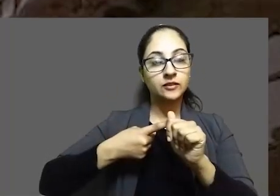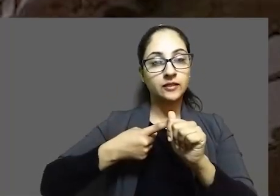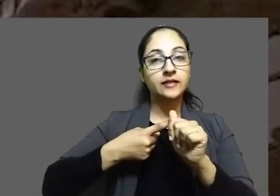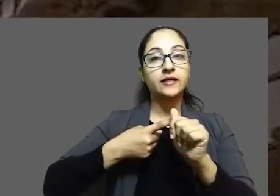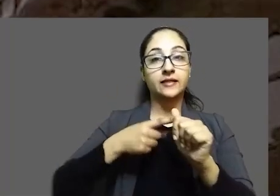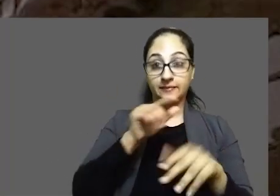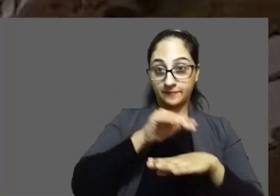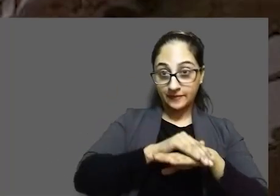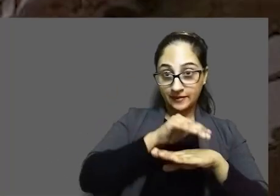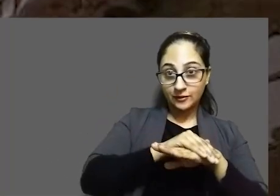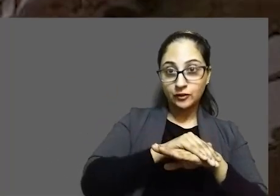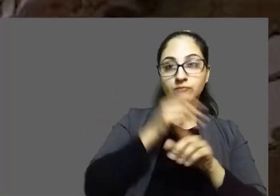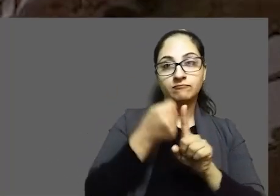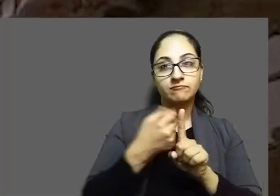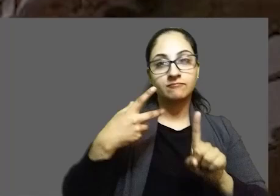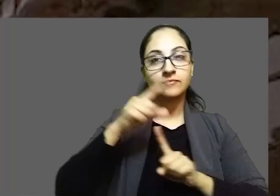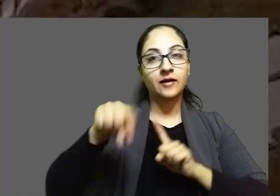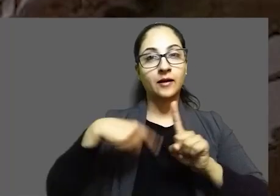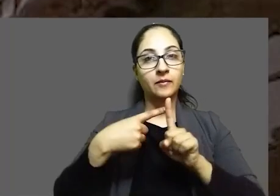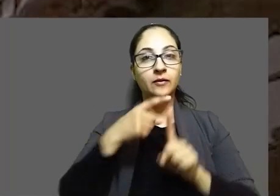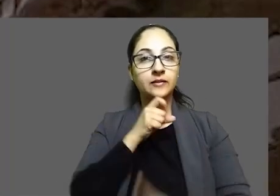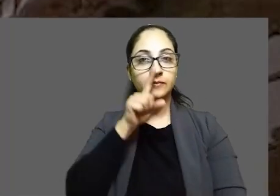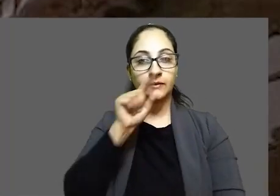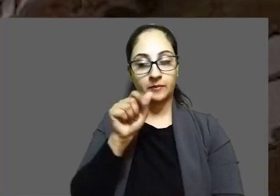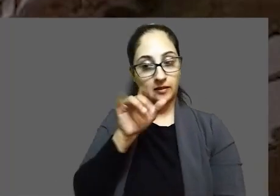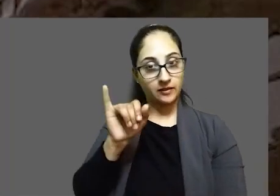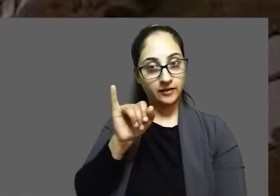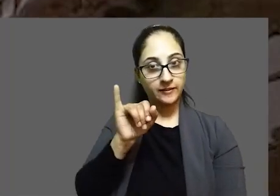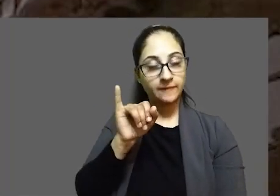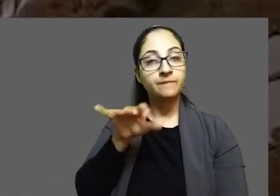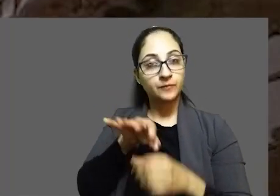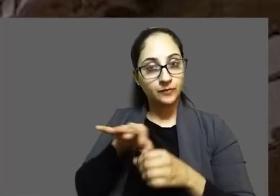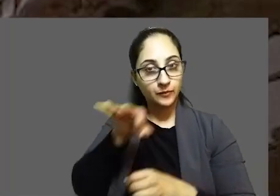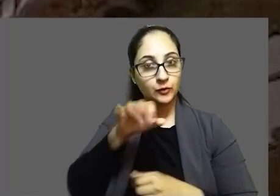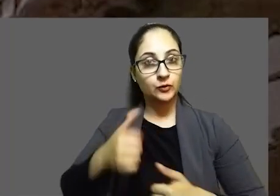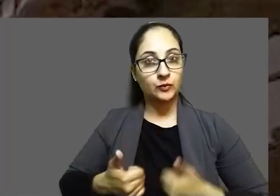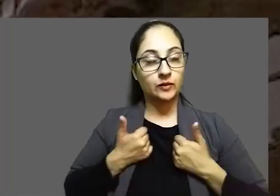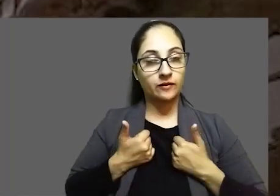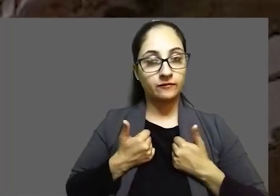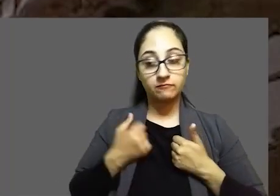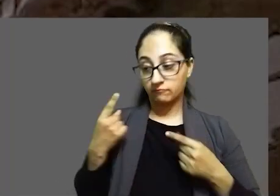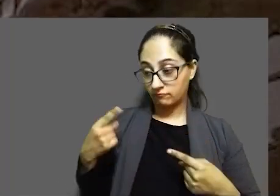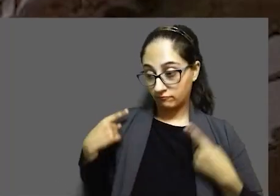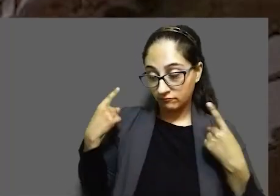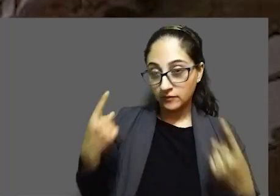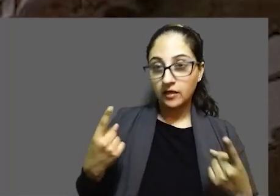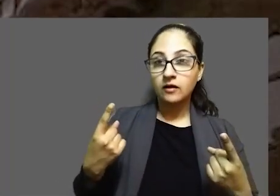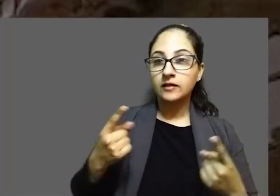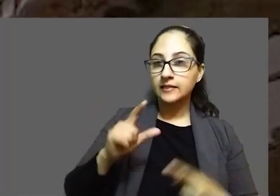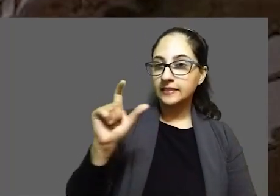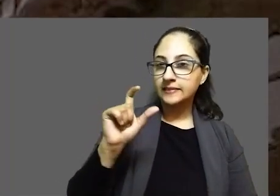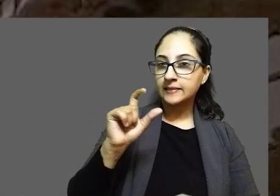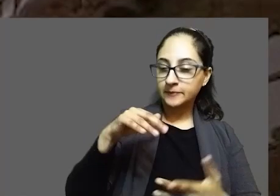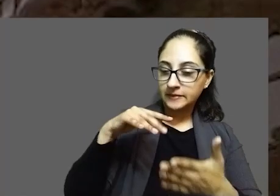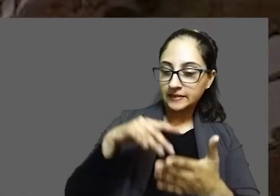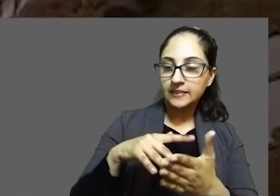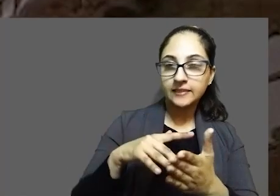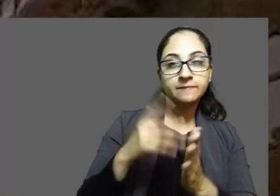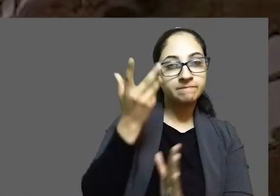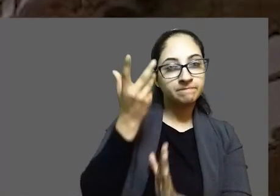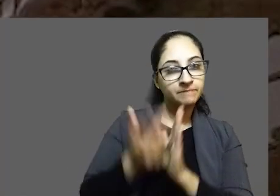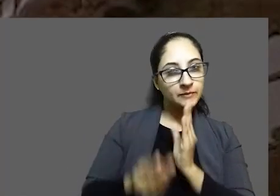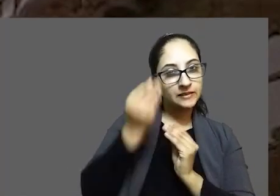language on Imam Ali's intellectuality and spirituality. The book has filled a significant gap in the field of